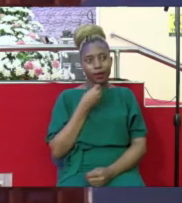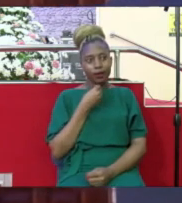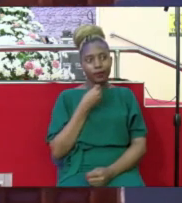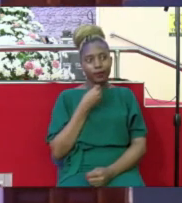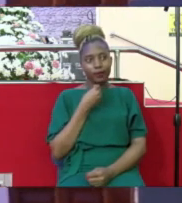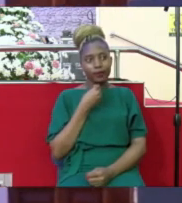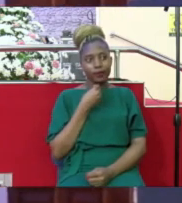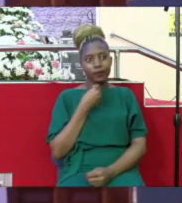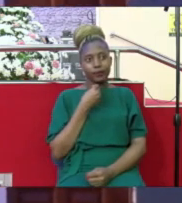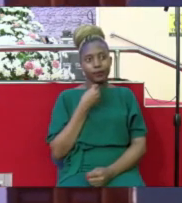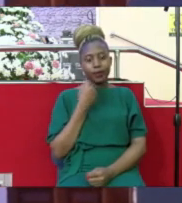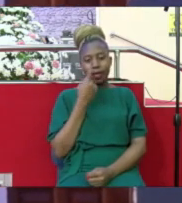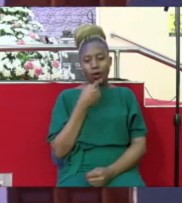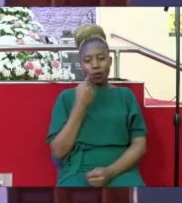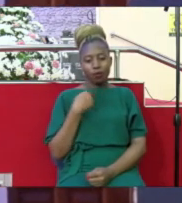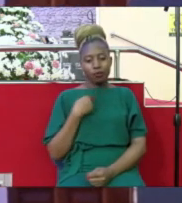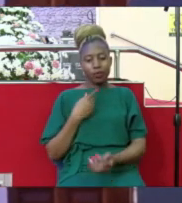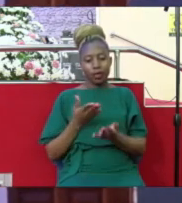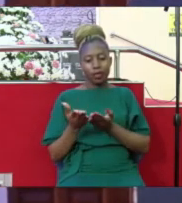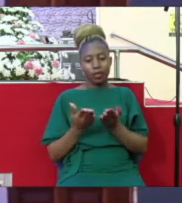who I served for 20 years,